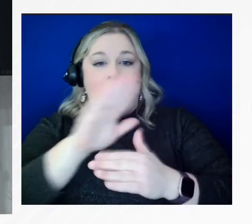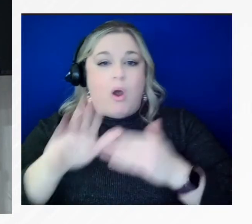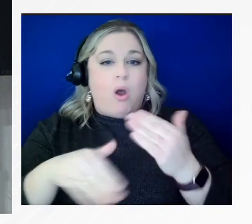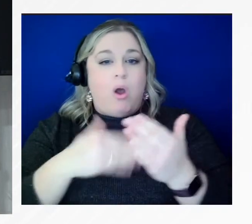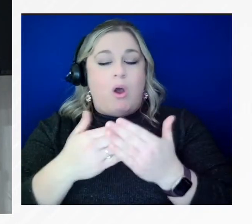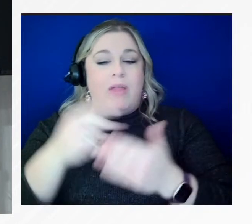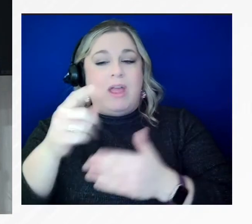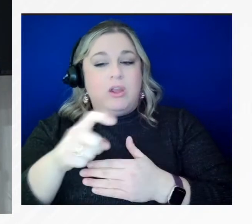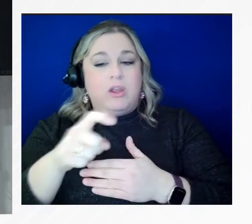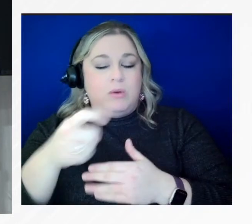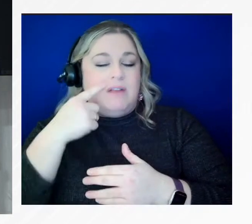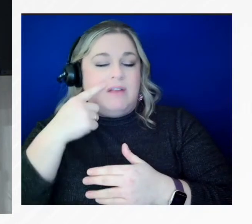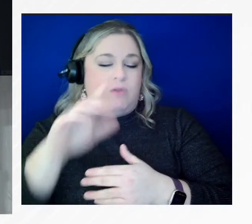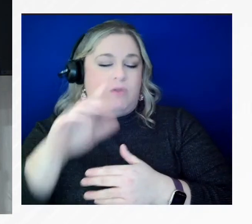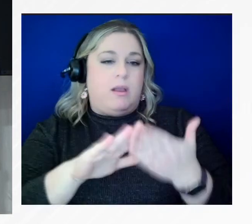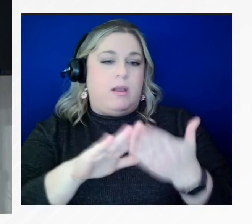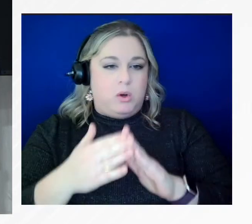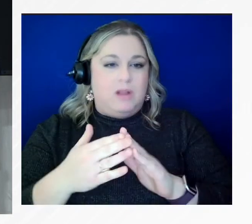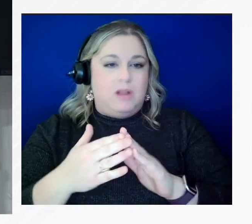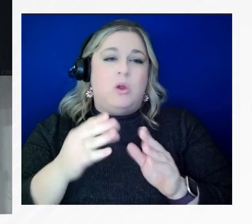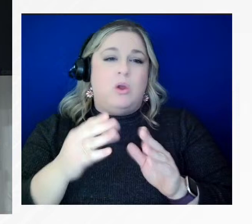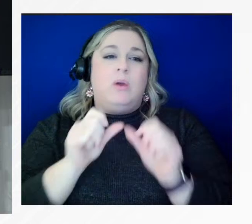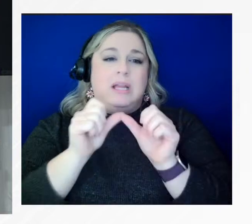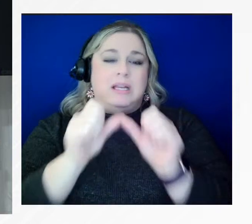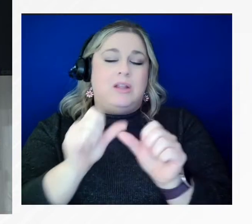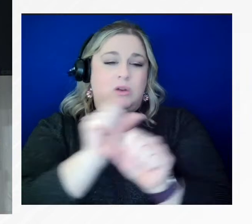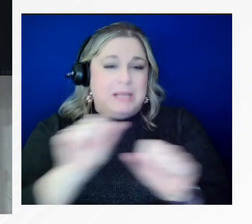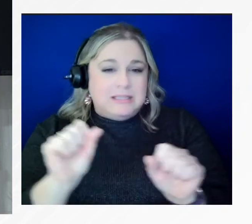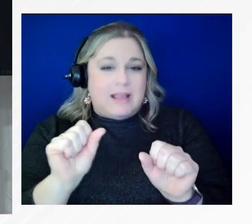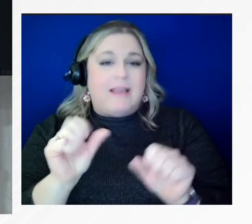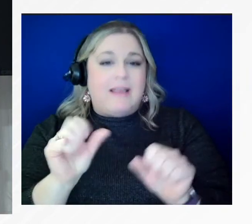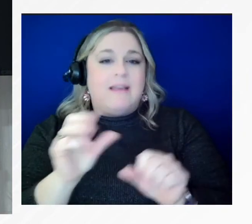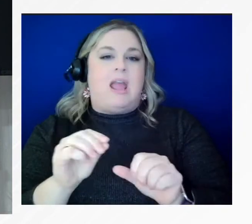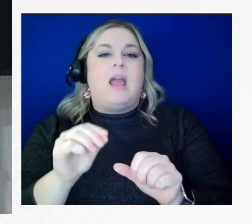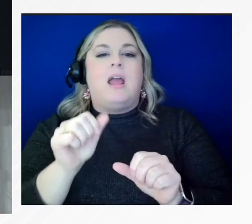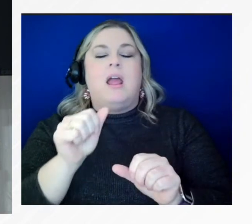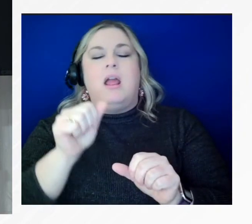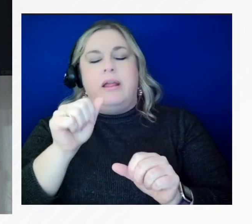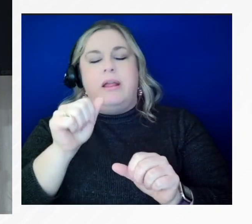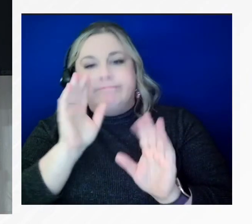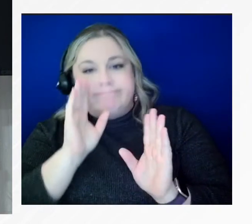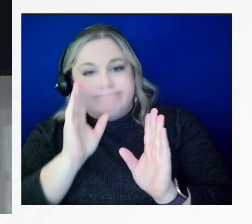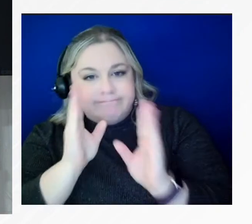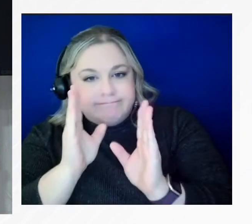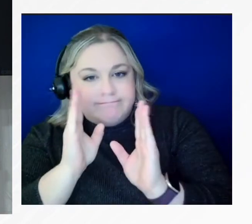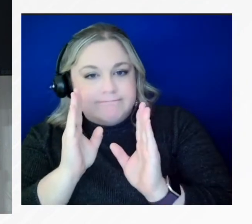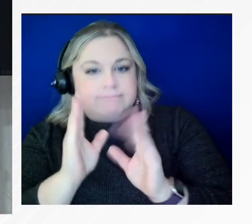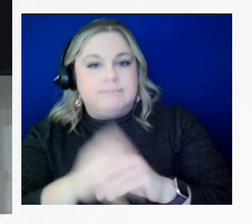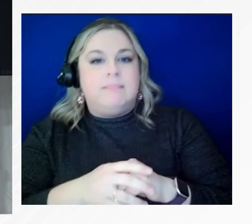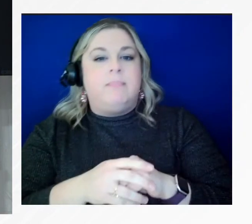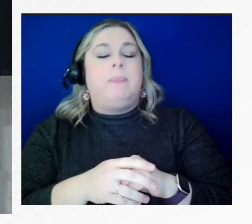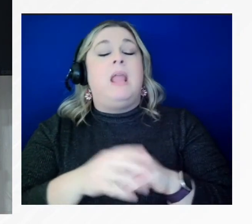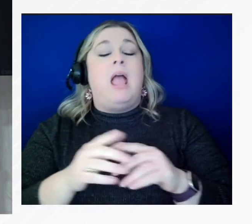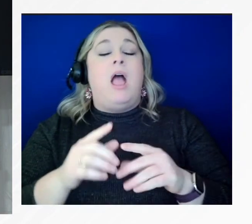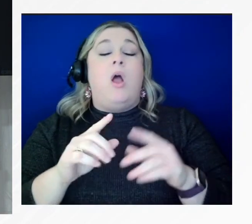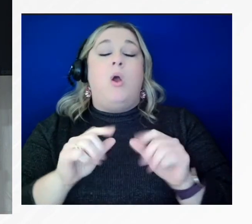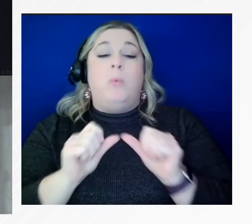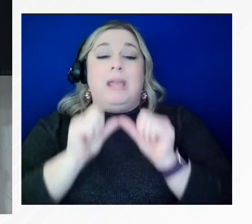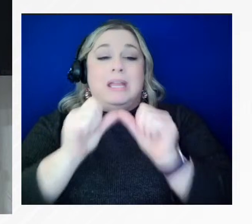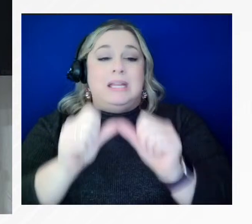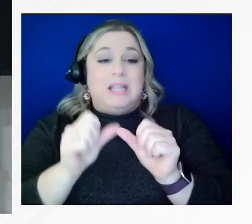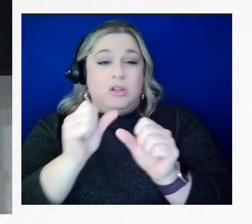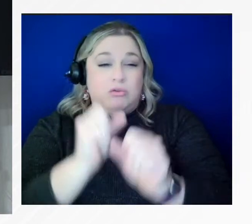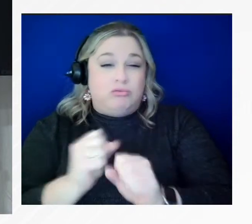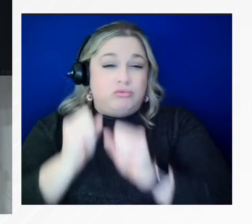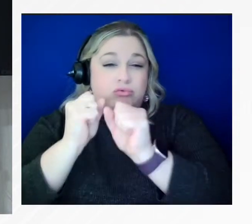out there and continue to be vigilant. We continue to strengthen our control lines. You heard from